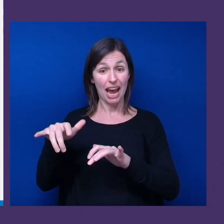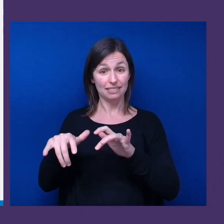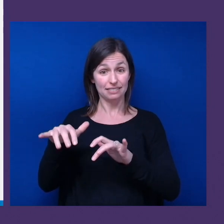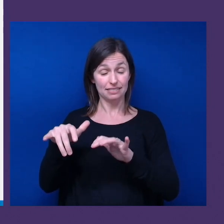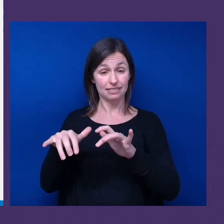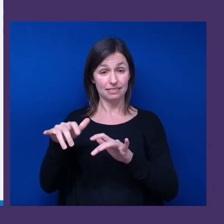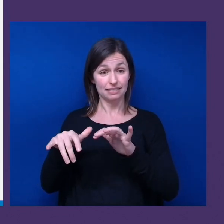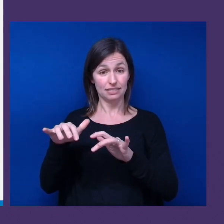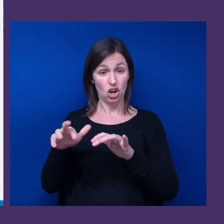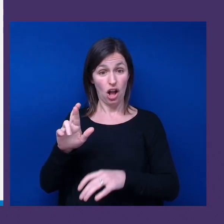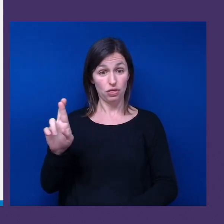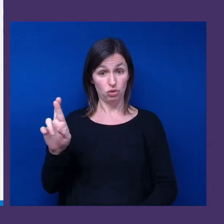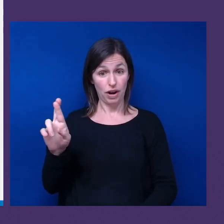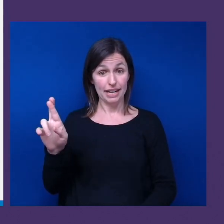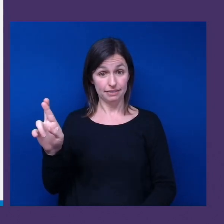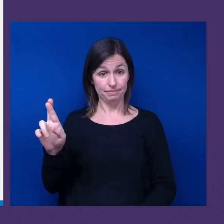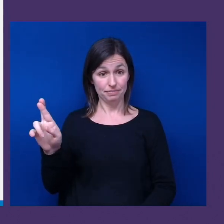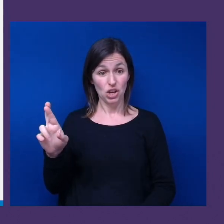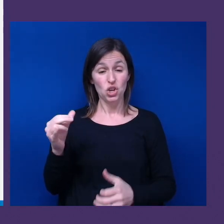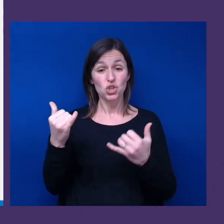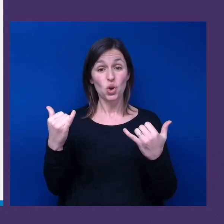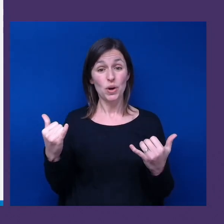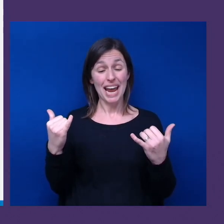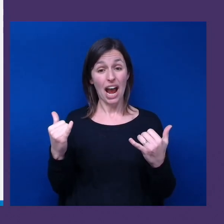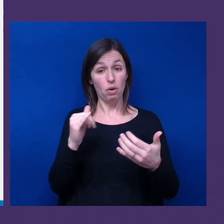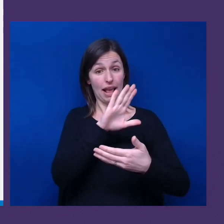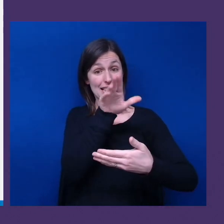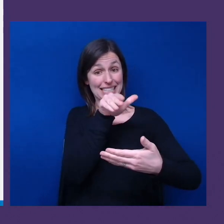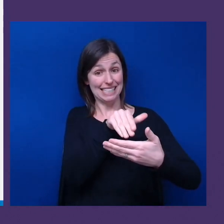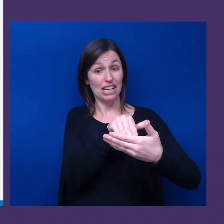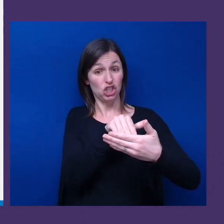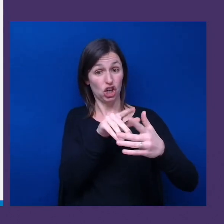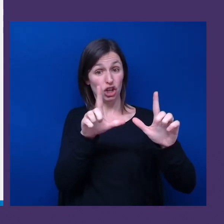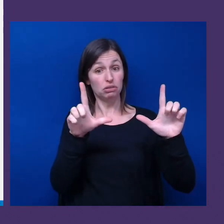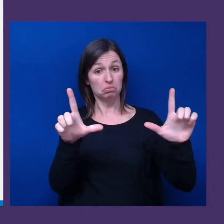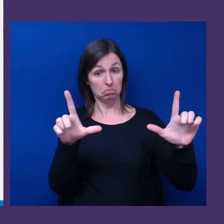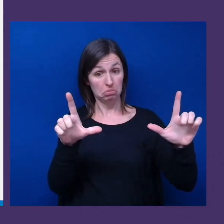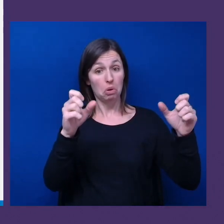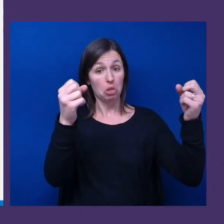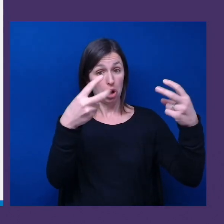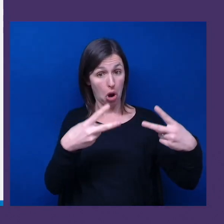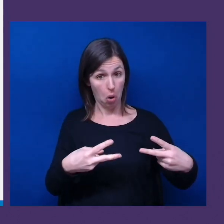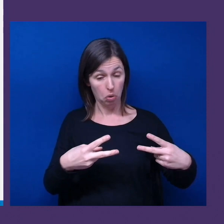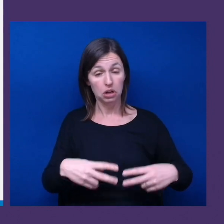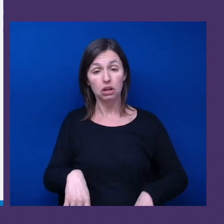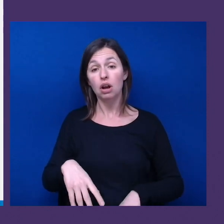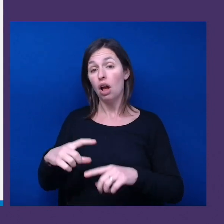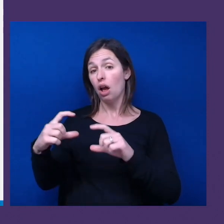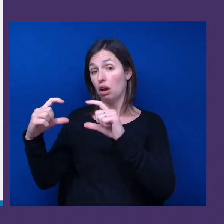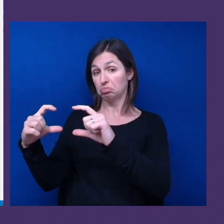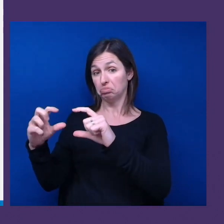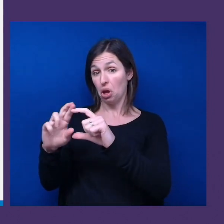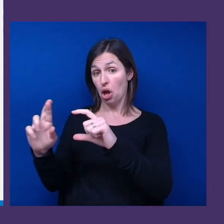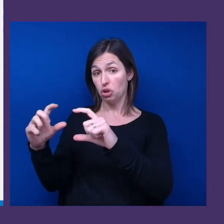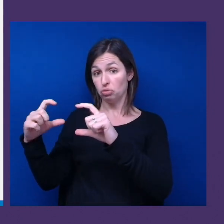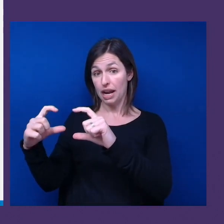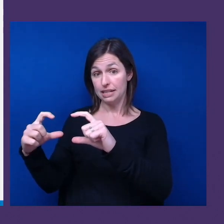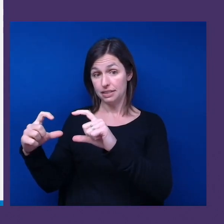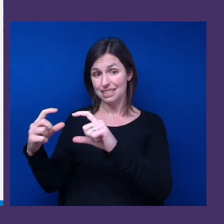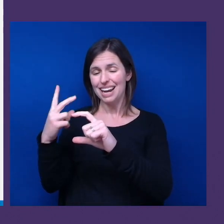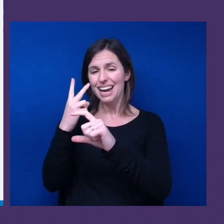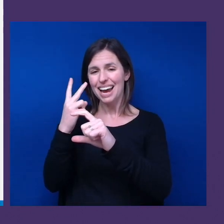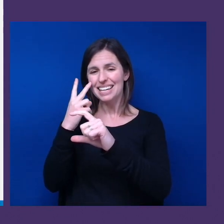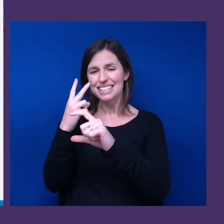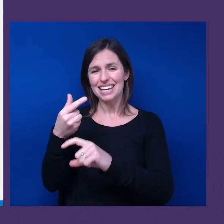screen. So now on my screen, in the central area of the screen is the code, and on the right side of the screen is